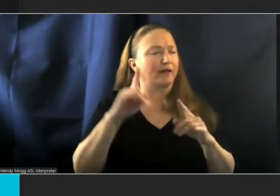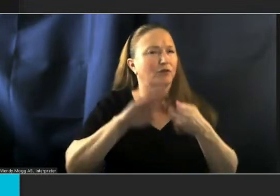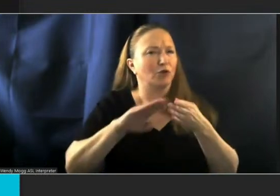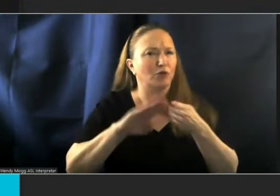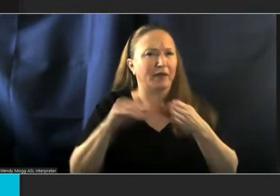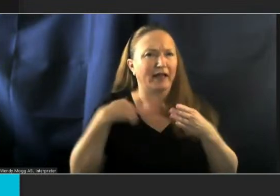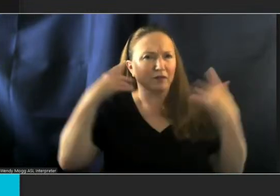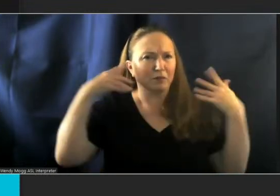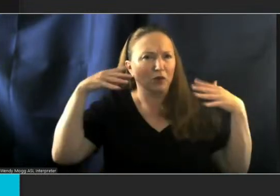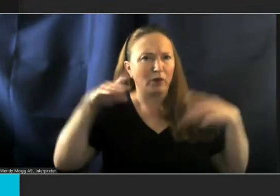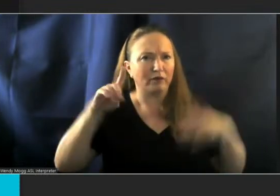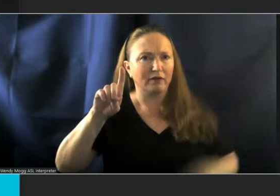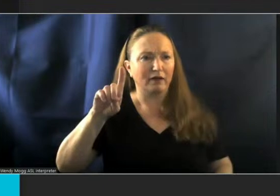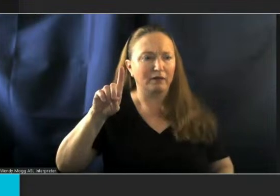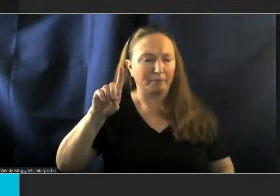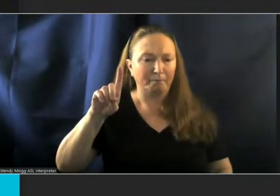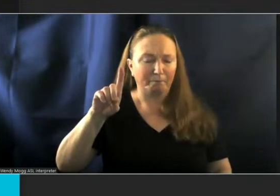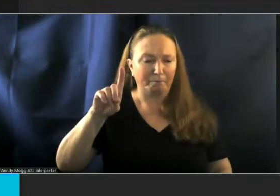minute.